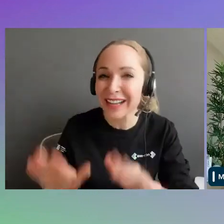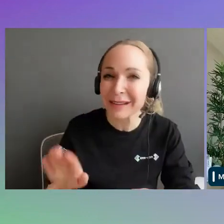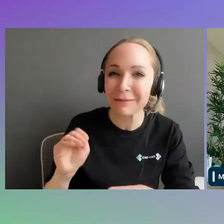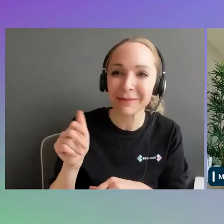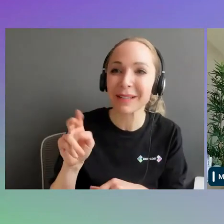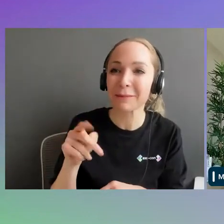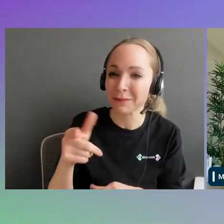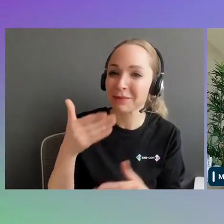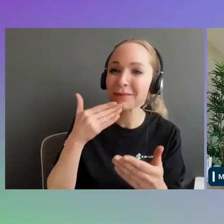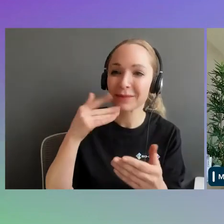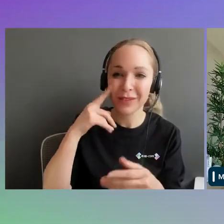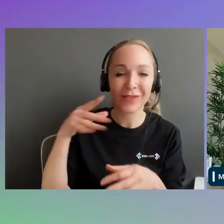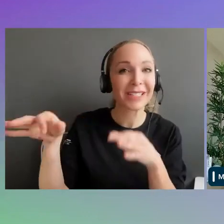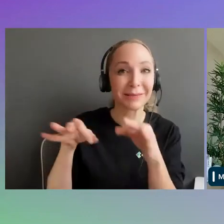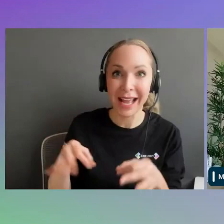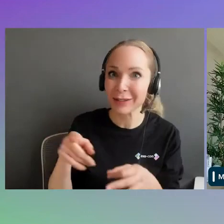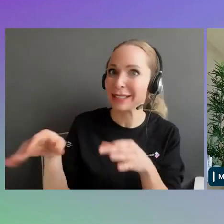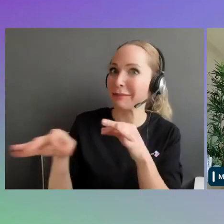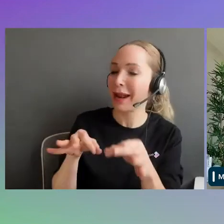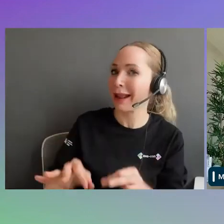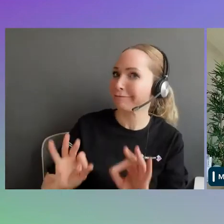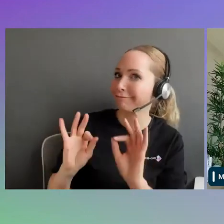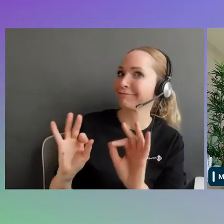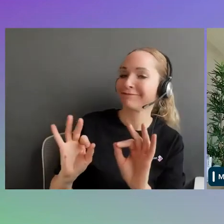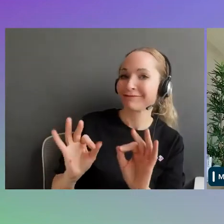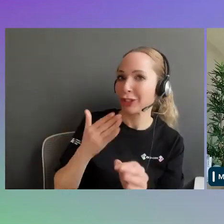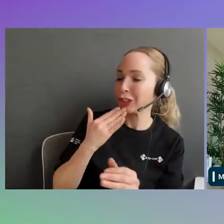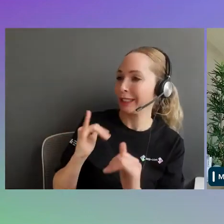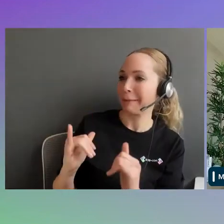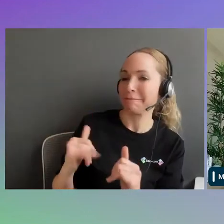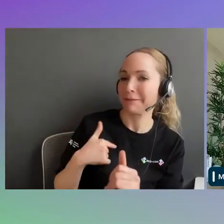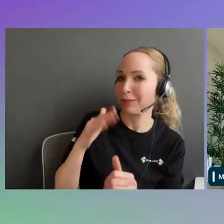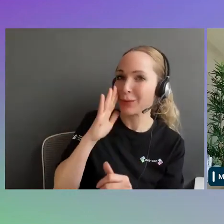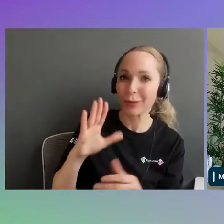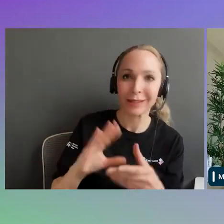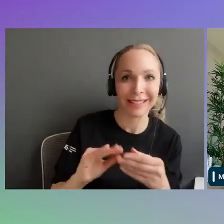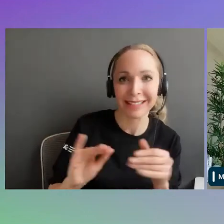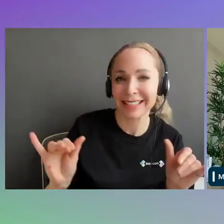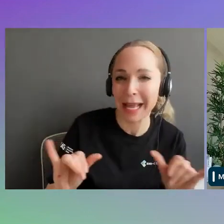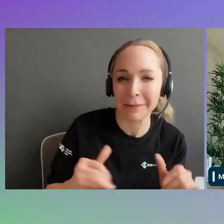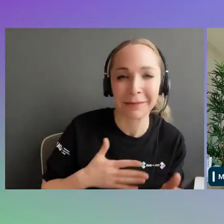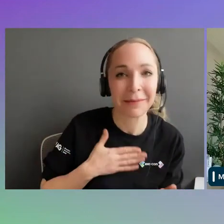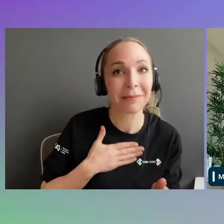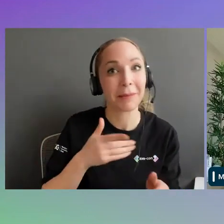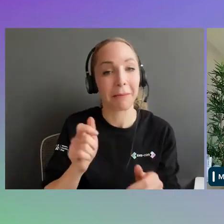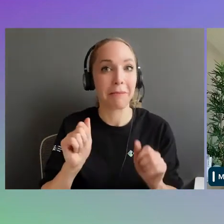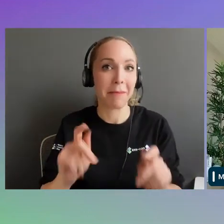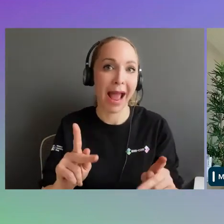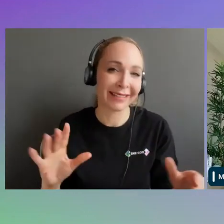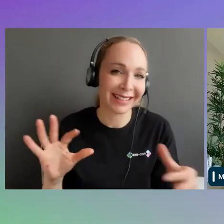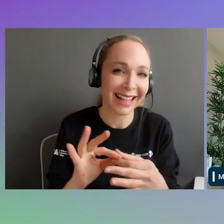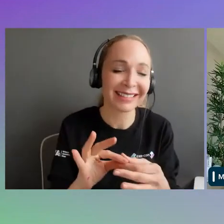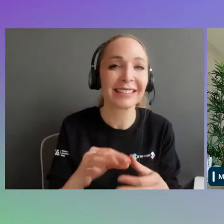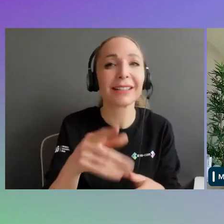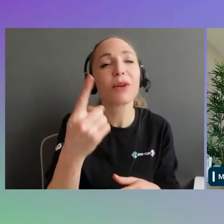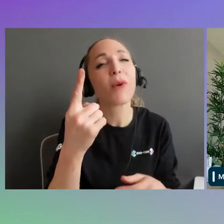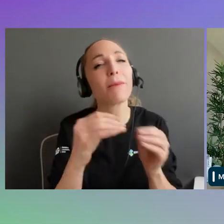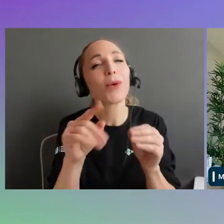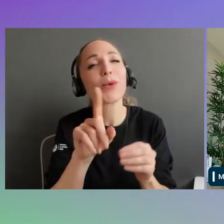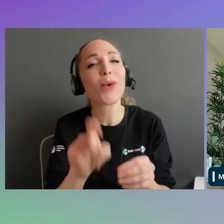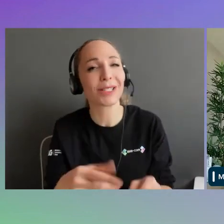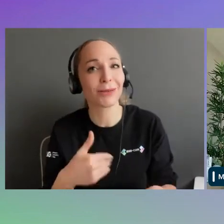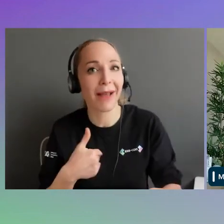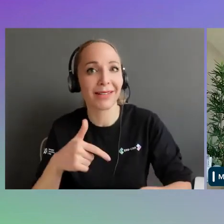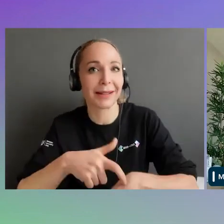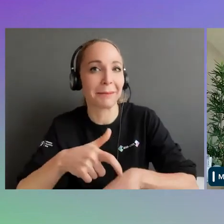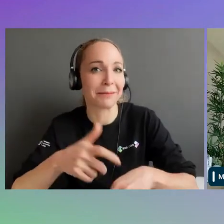as I could have for sure. So I'm glad your connection came back in. We've got time for maybe one more question here, and it's actually one that I didn't actually